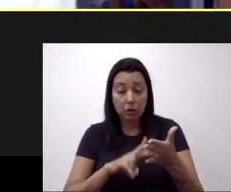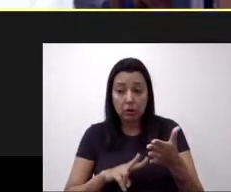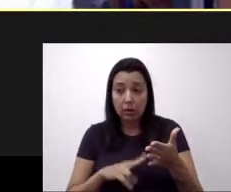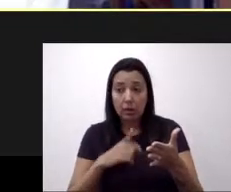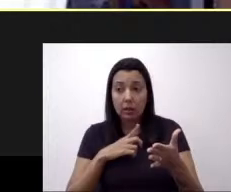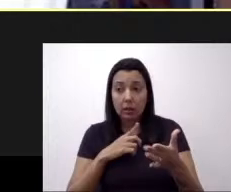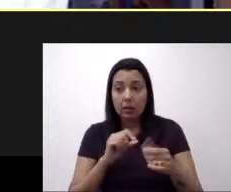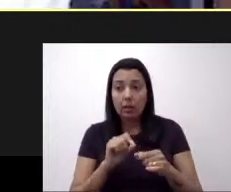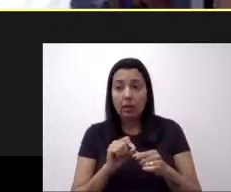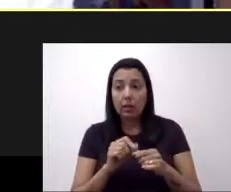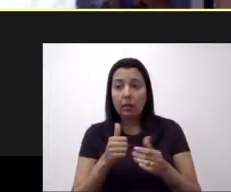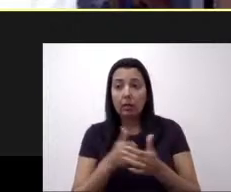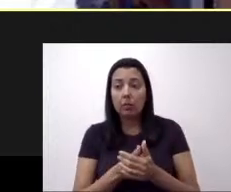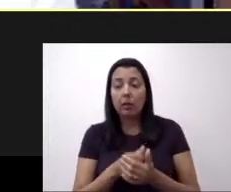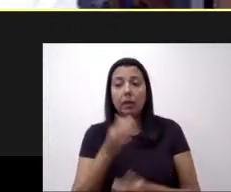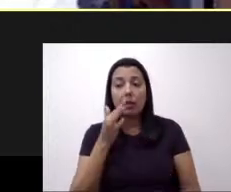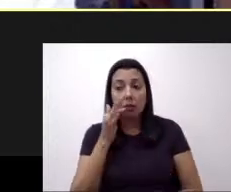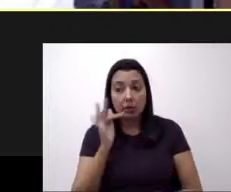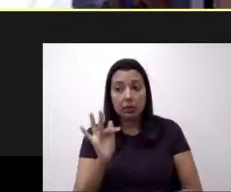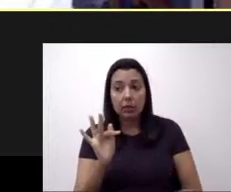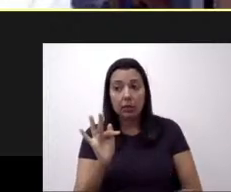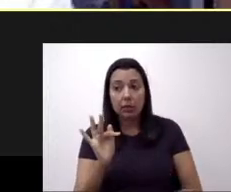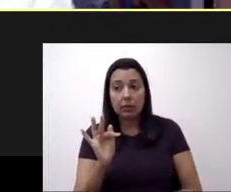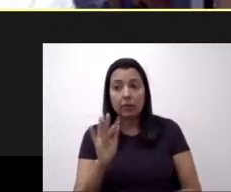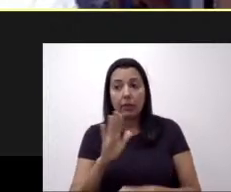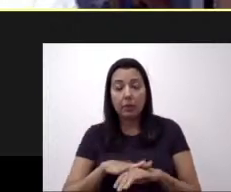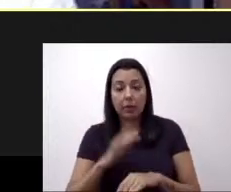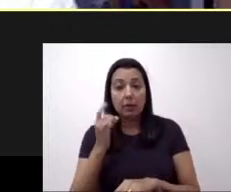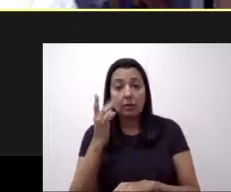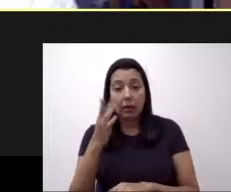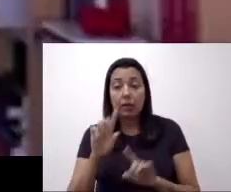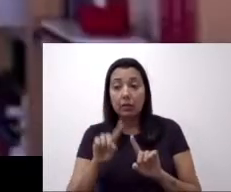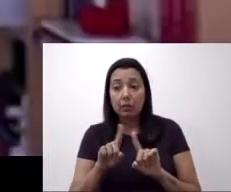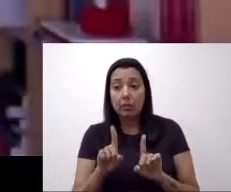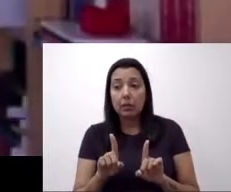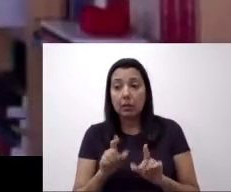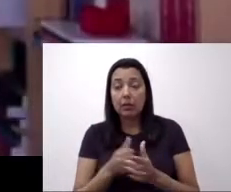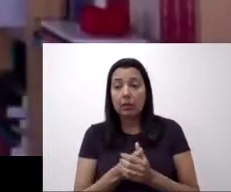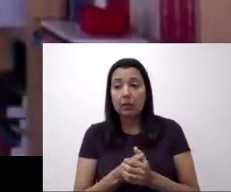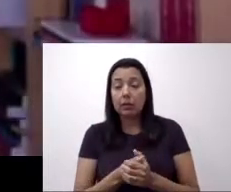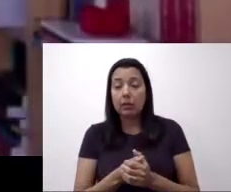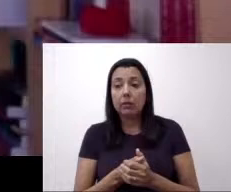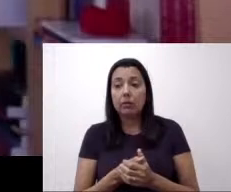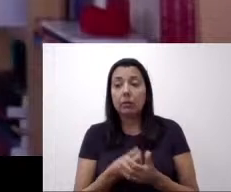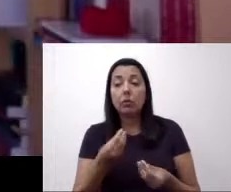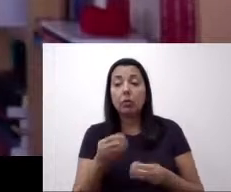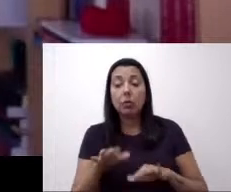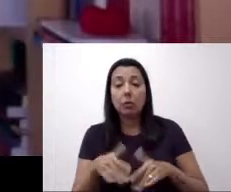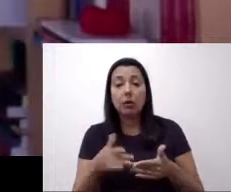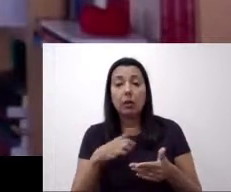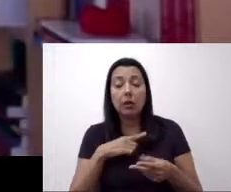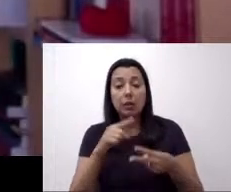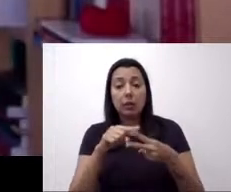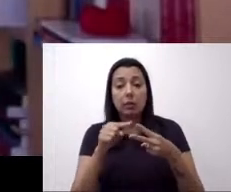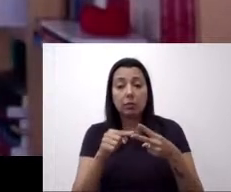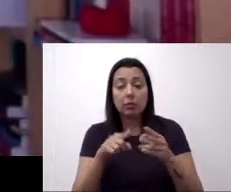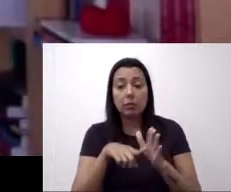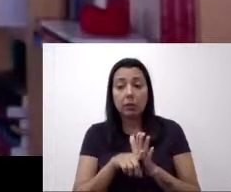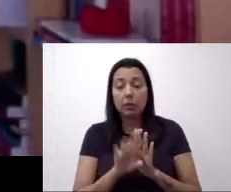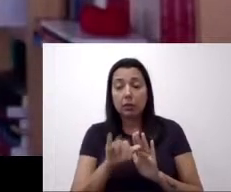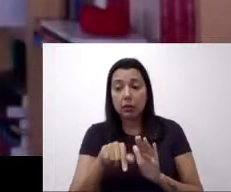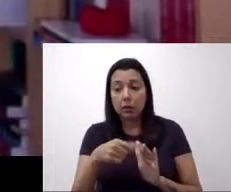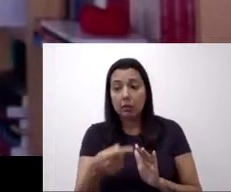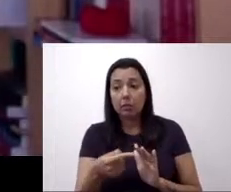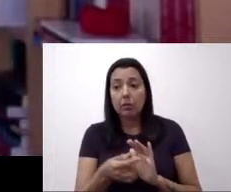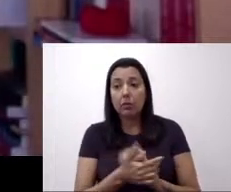so that's easier. But Gwenaëlle, there are two questions for you, and then I will give the final